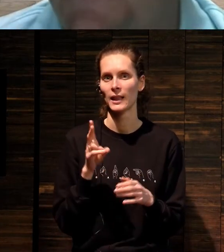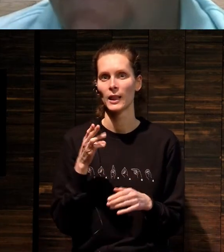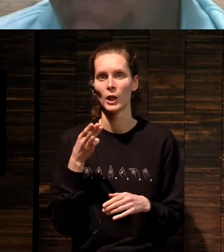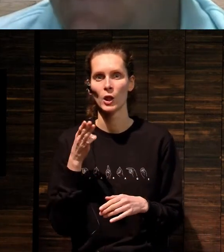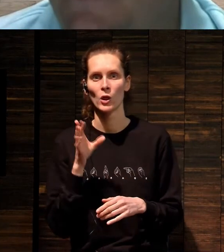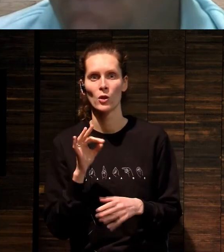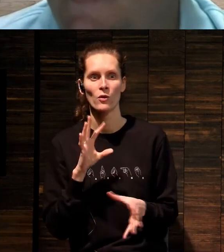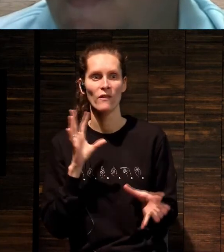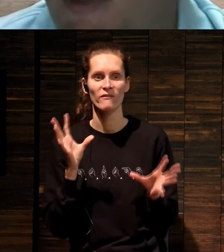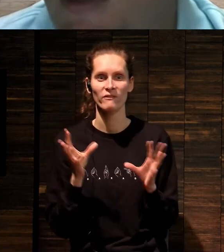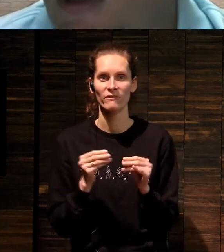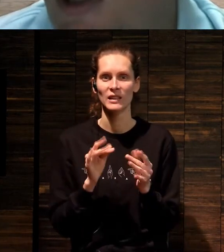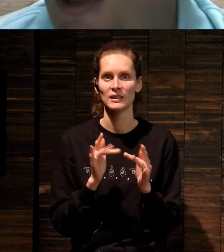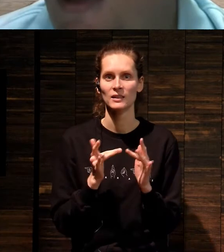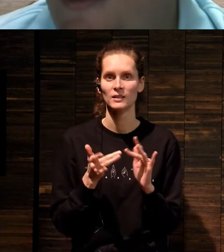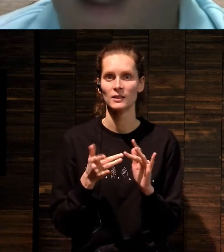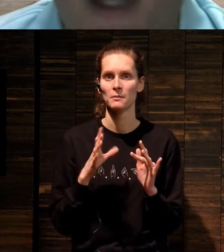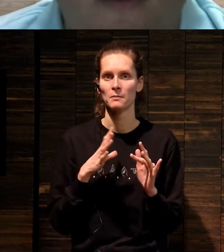pleasing.